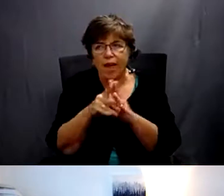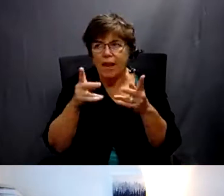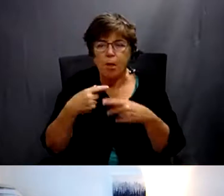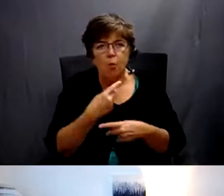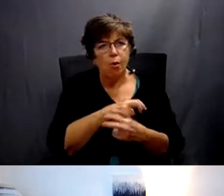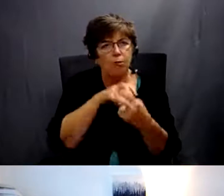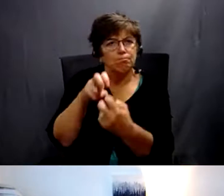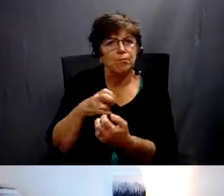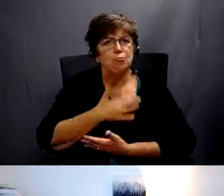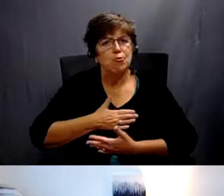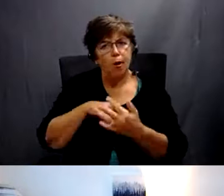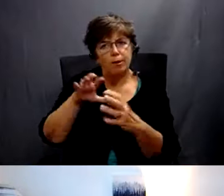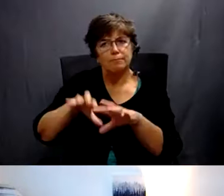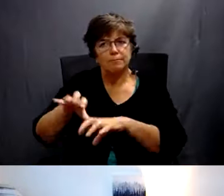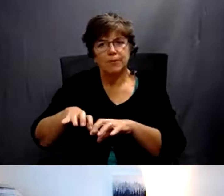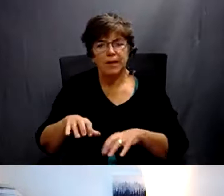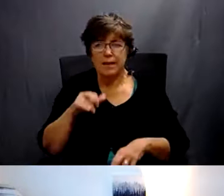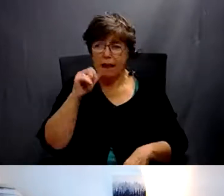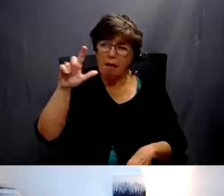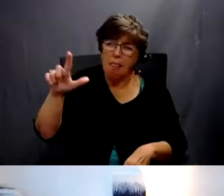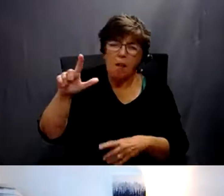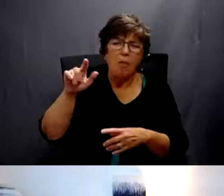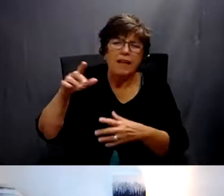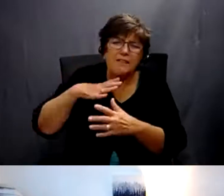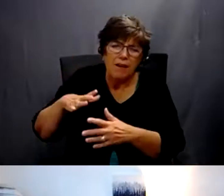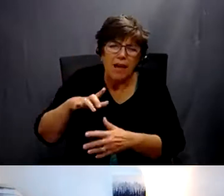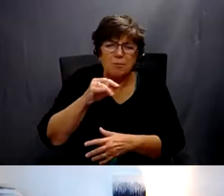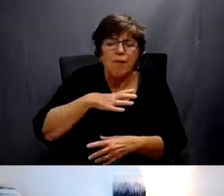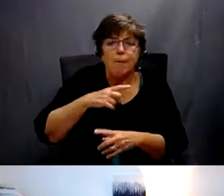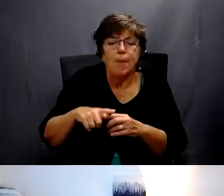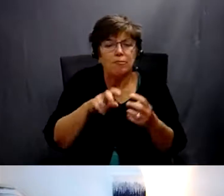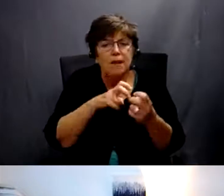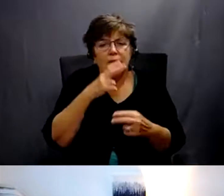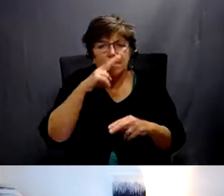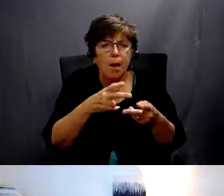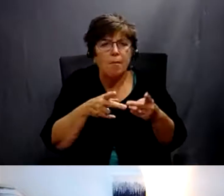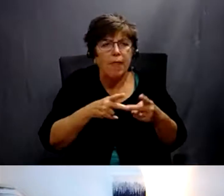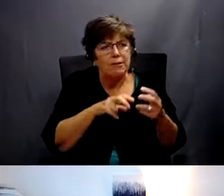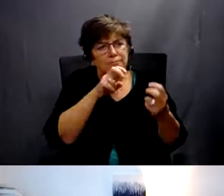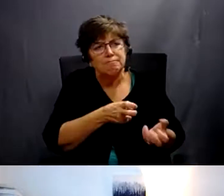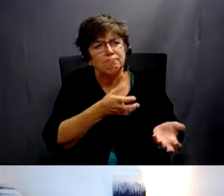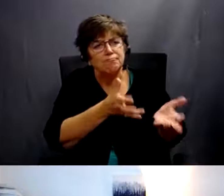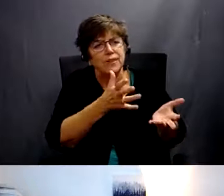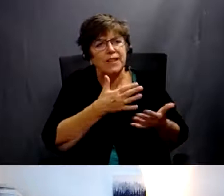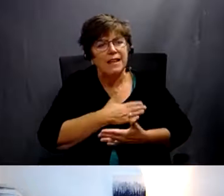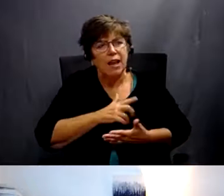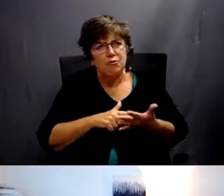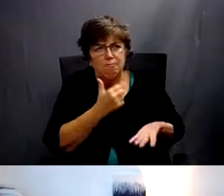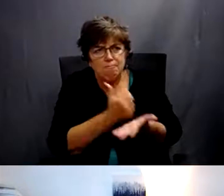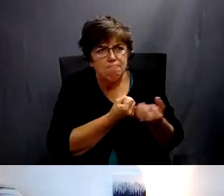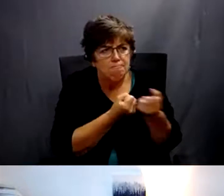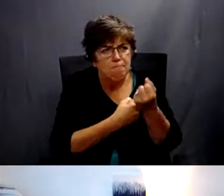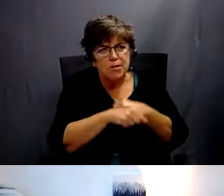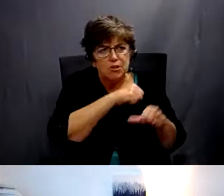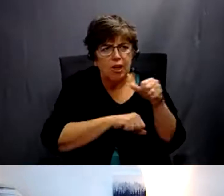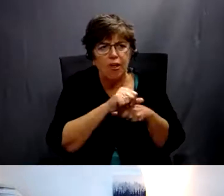like a library, which is fine, but just someplace kind of fun and nice and enjoyable, so that we just debrief or